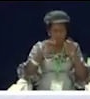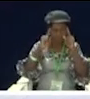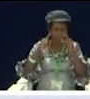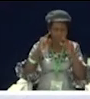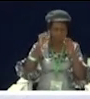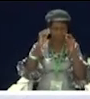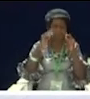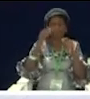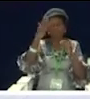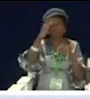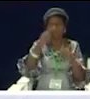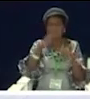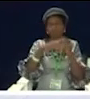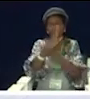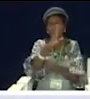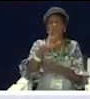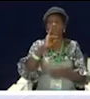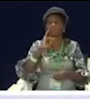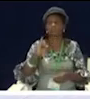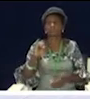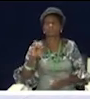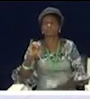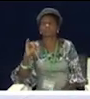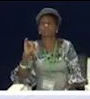Knowing who God is.